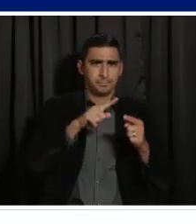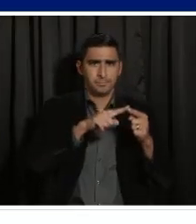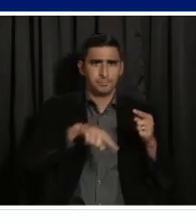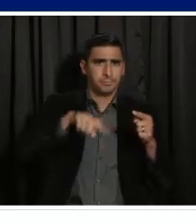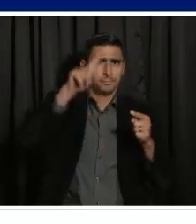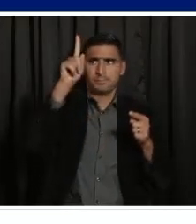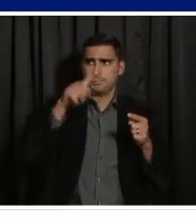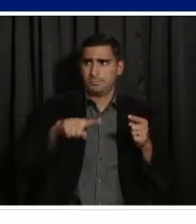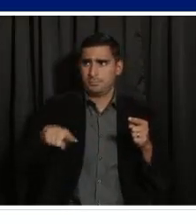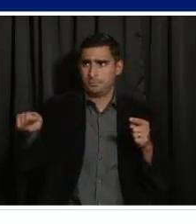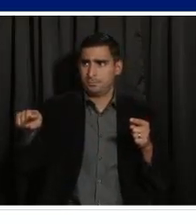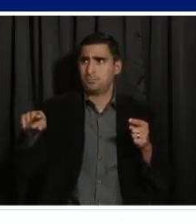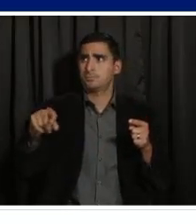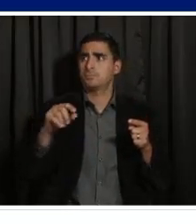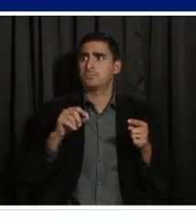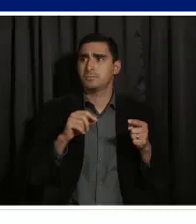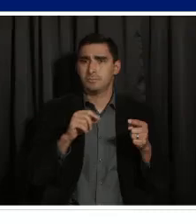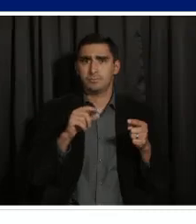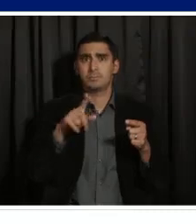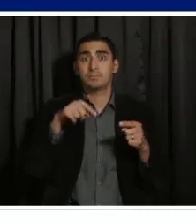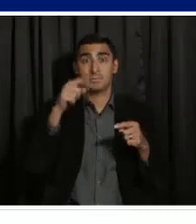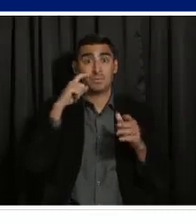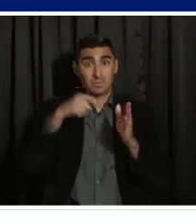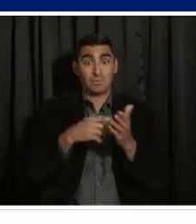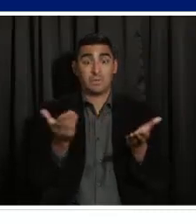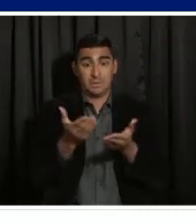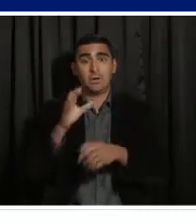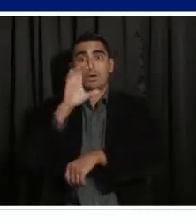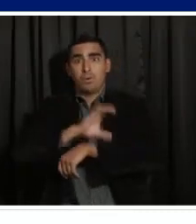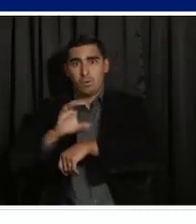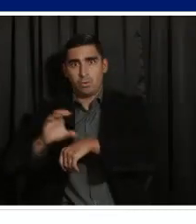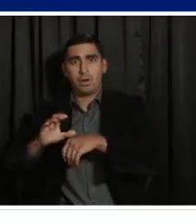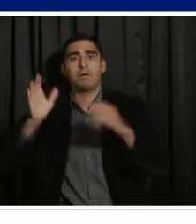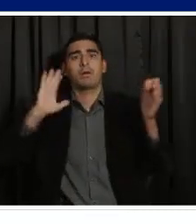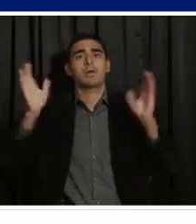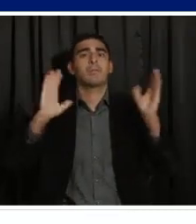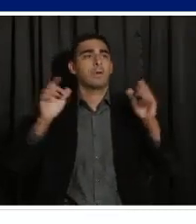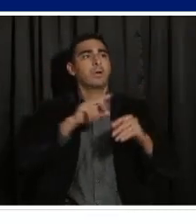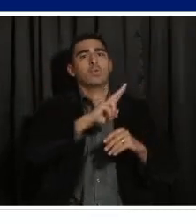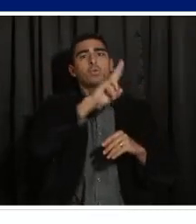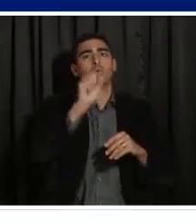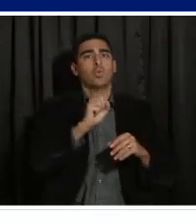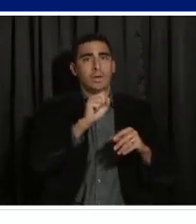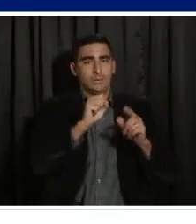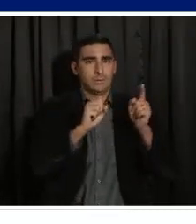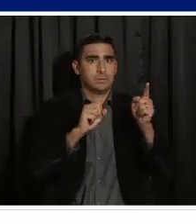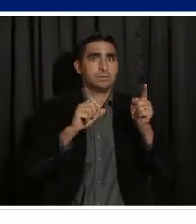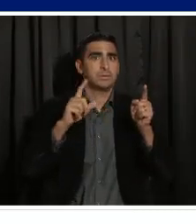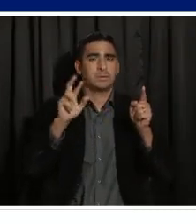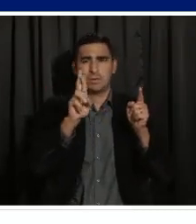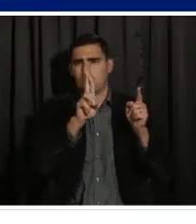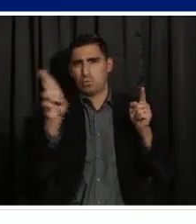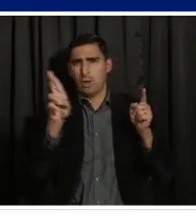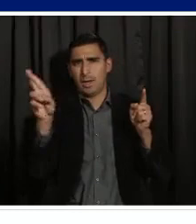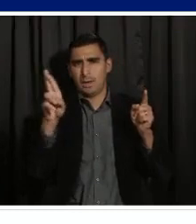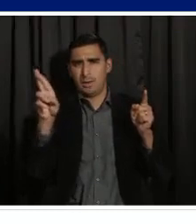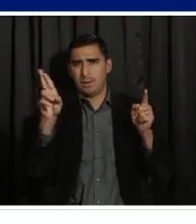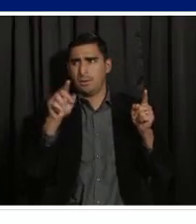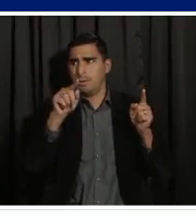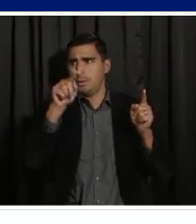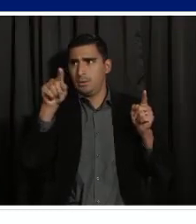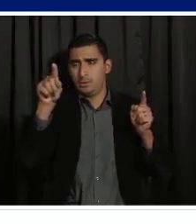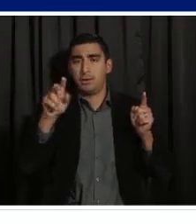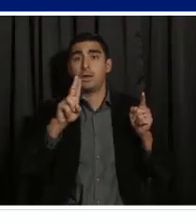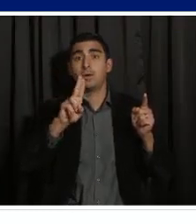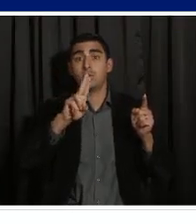difference in hospitalization rates here in Colorado compared to the U.S. What you'll notice if you look to the far right end of this figure is that the